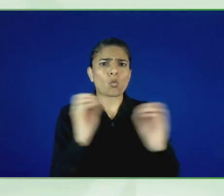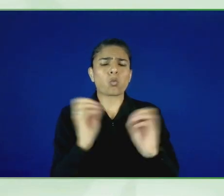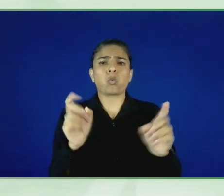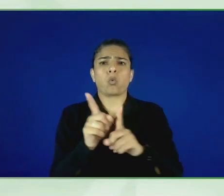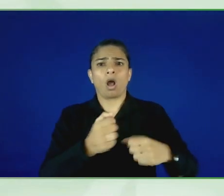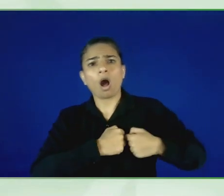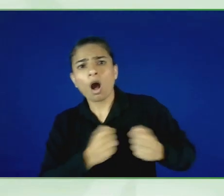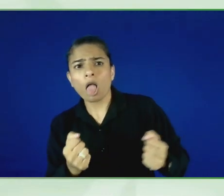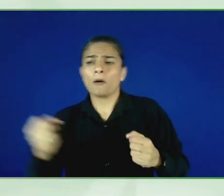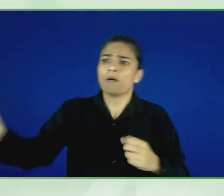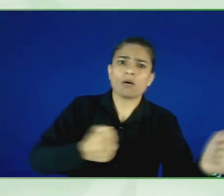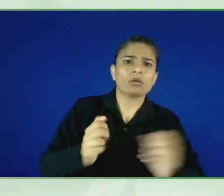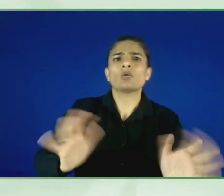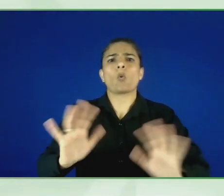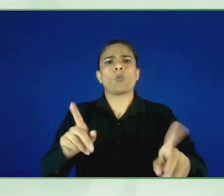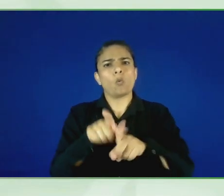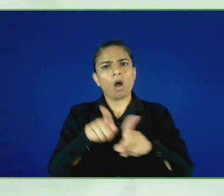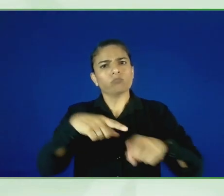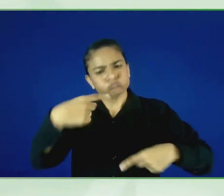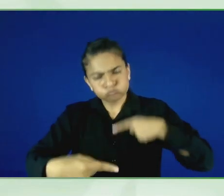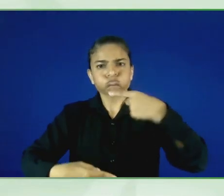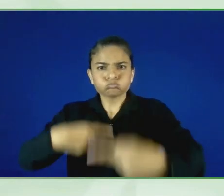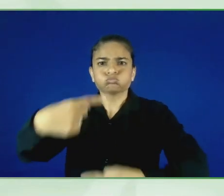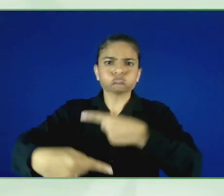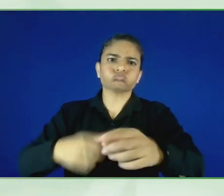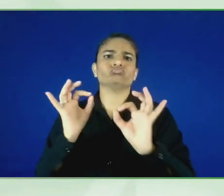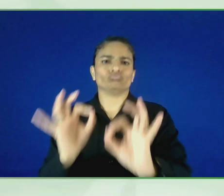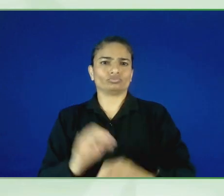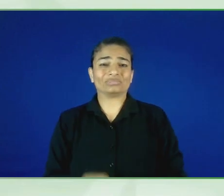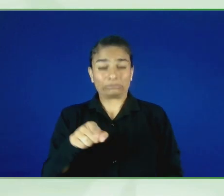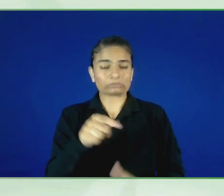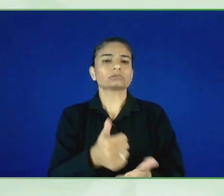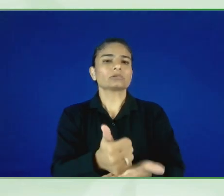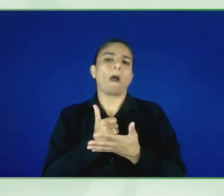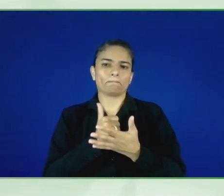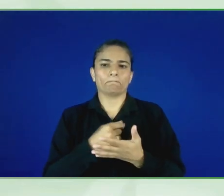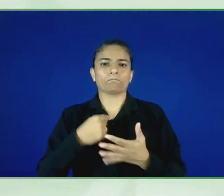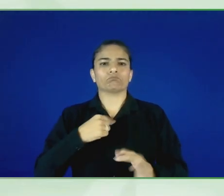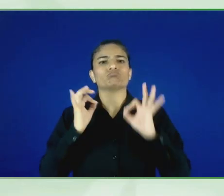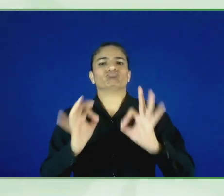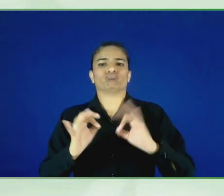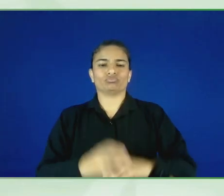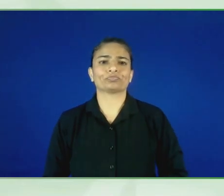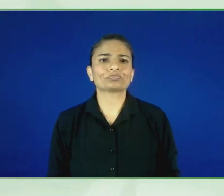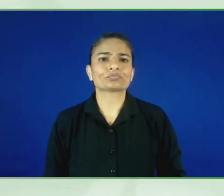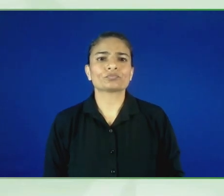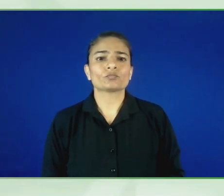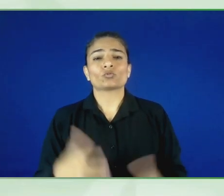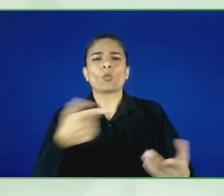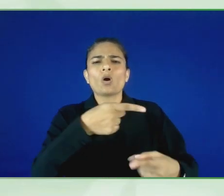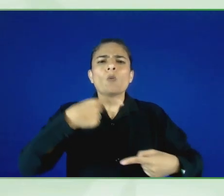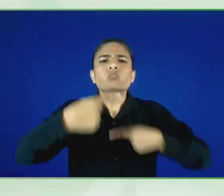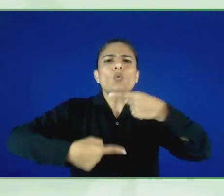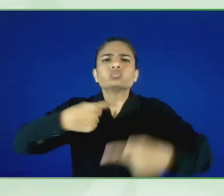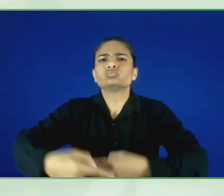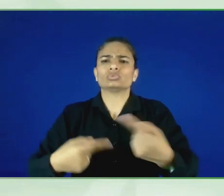the processes, especially in these times when the topic is discussed in a very emotional way, are crucial. And this is also another white